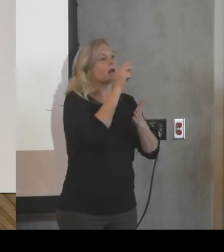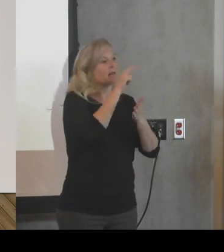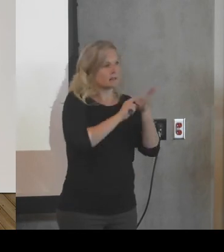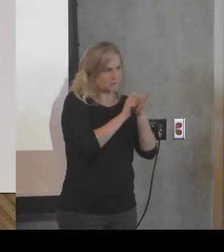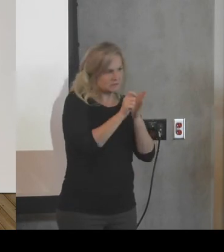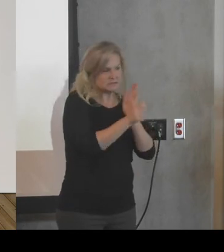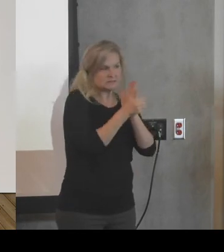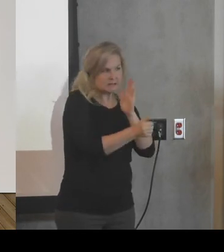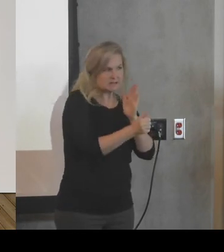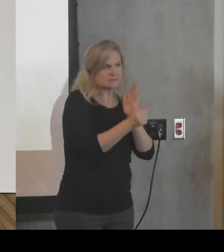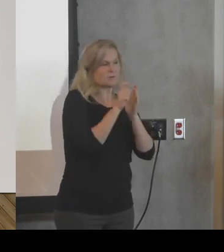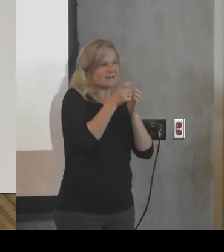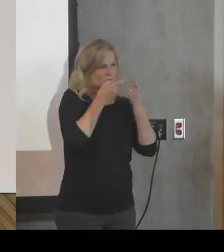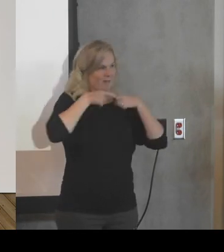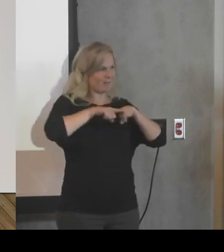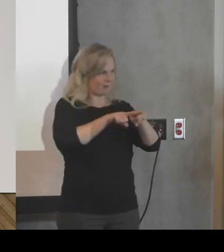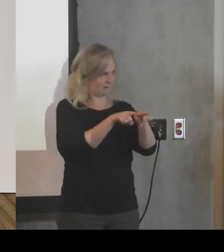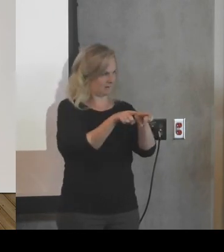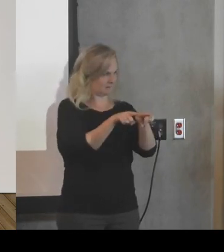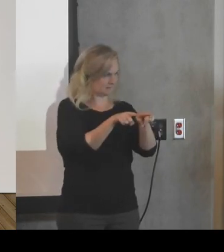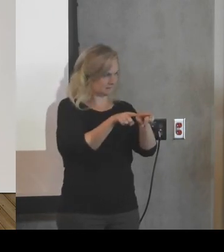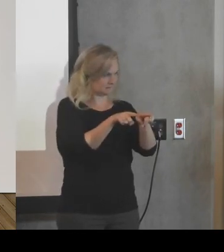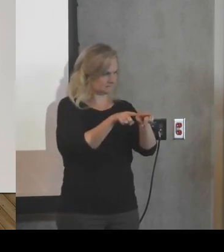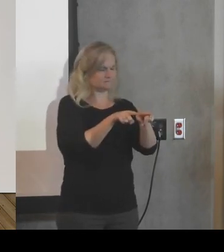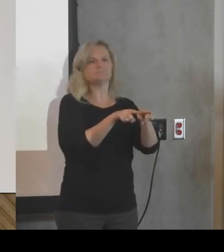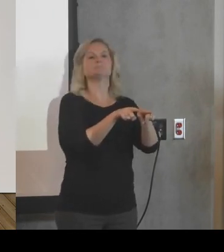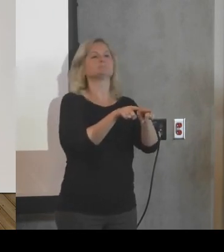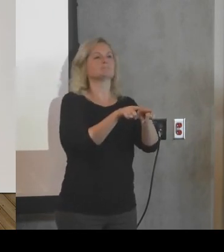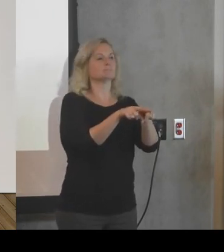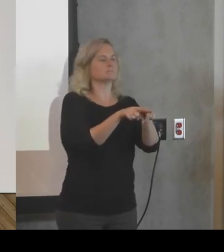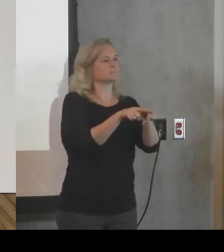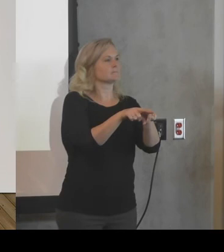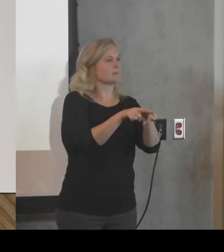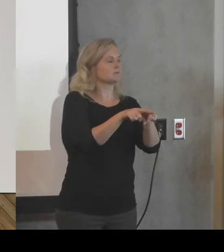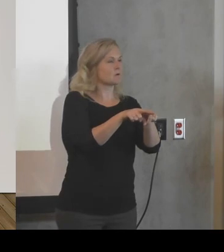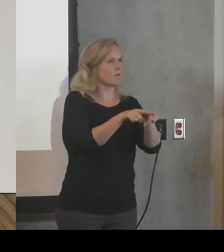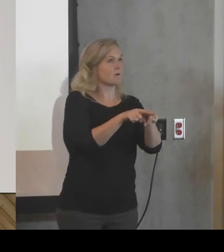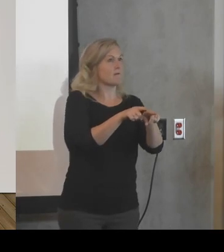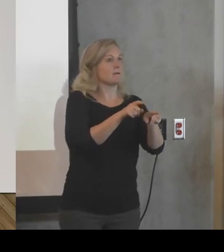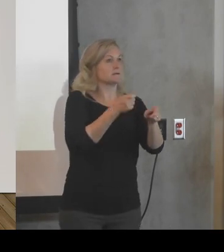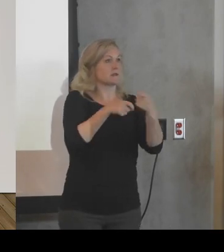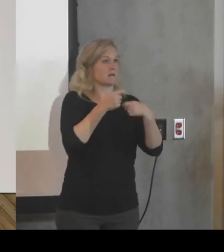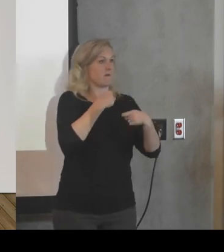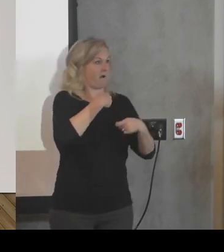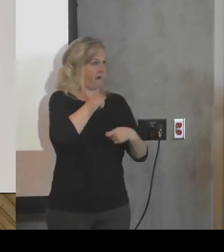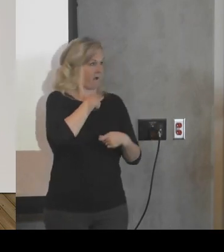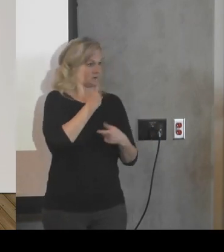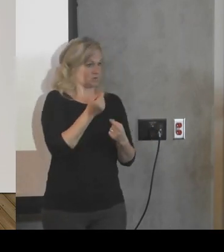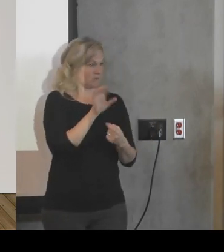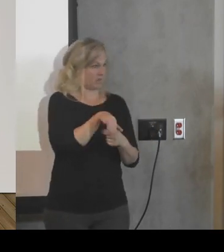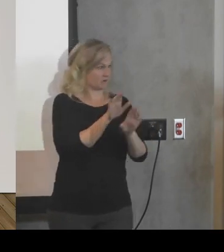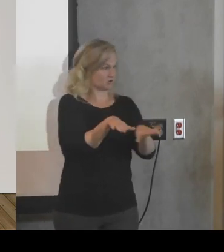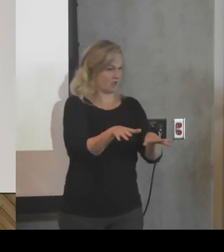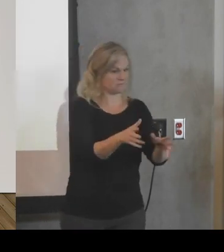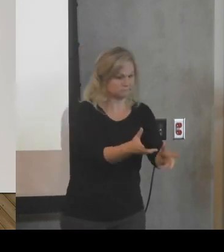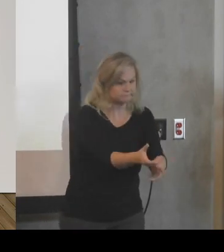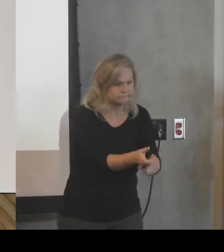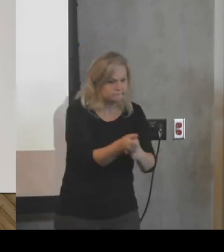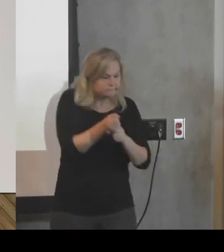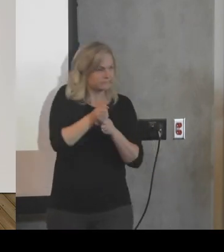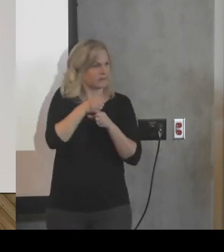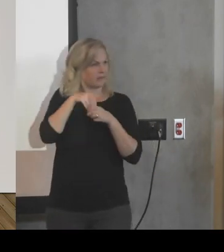to align it so that instead of us taking a child working out in the